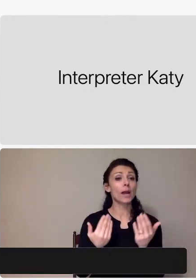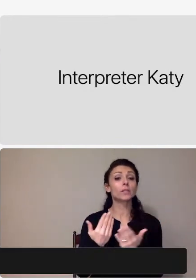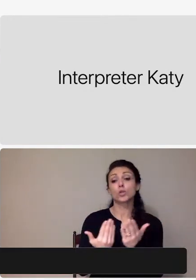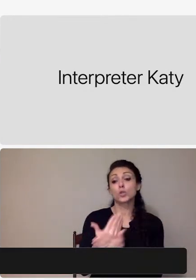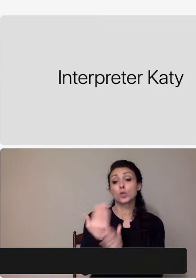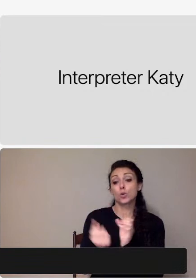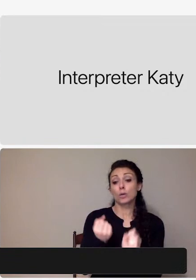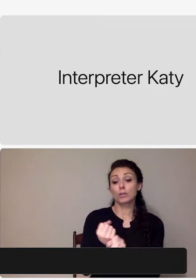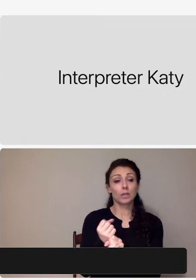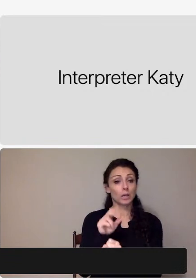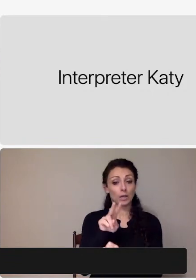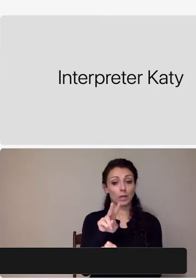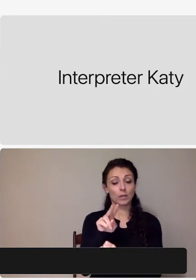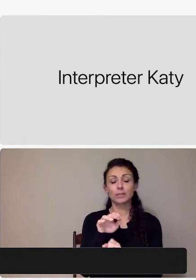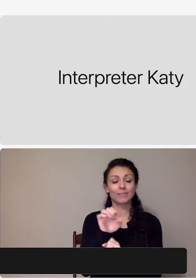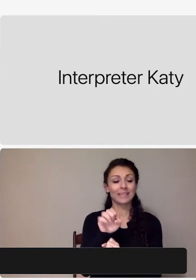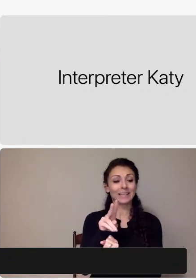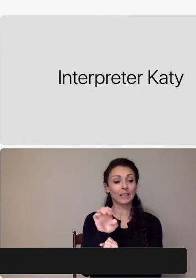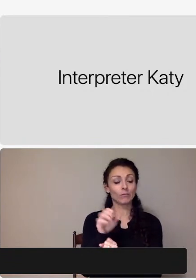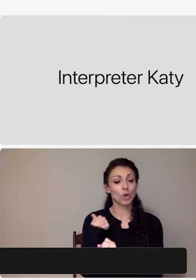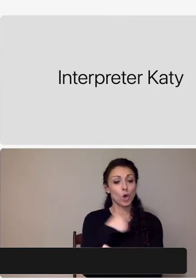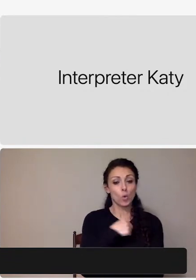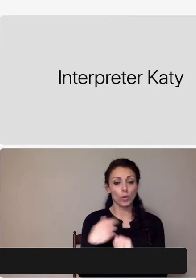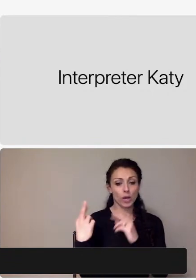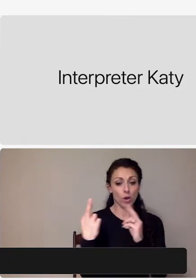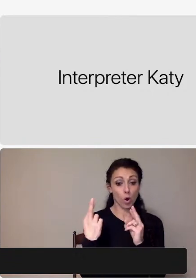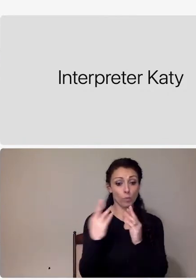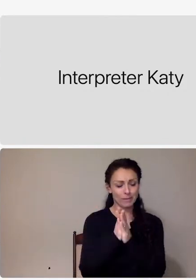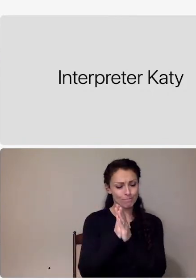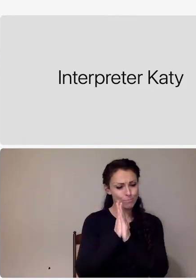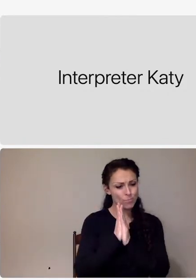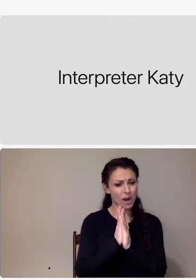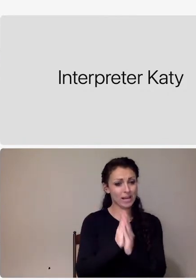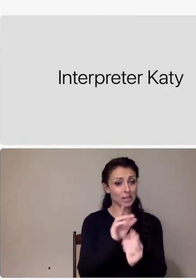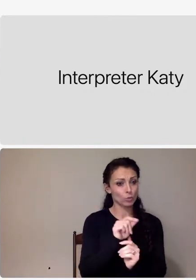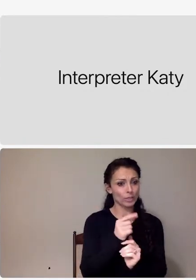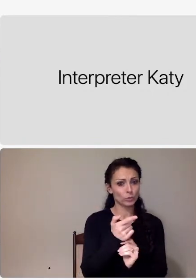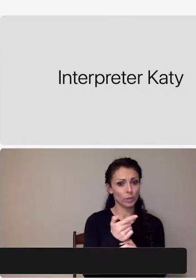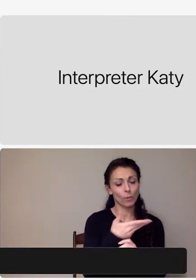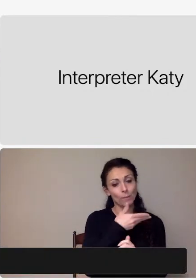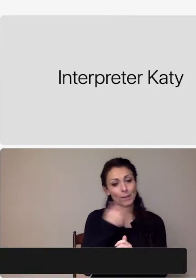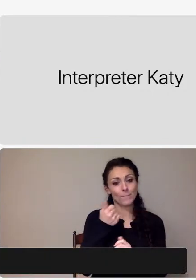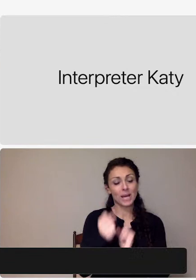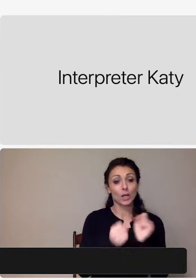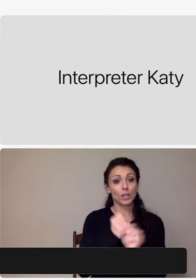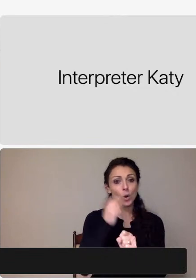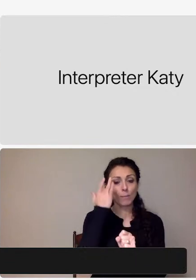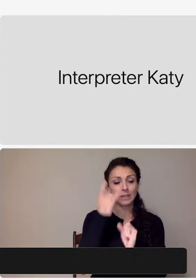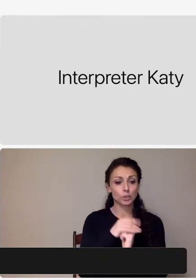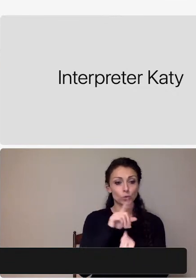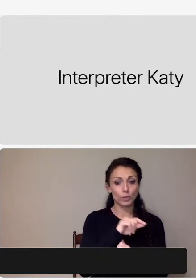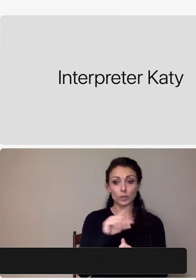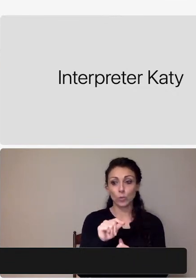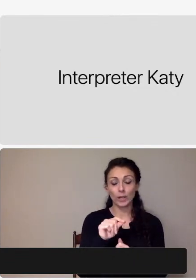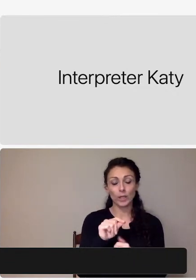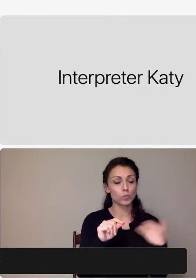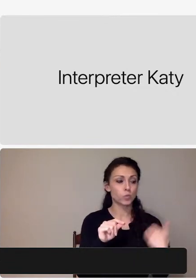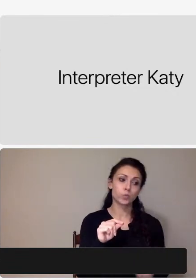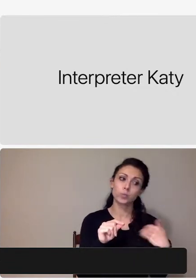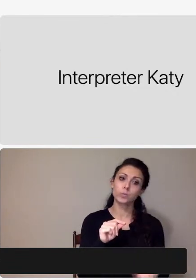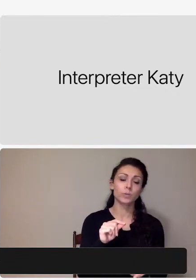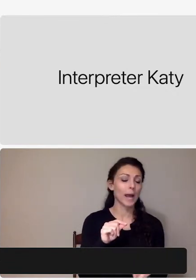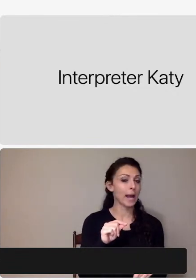hoped and prayed that 2021 would be a better year because 2020 let's face it it